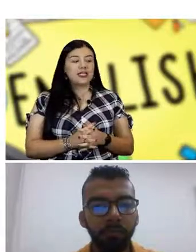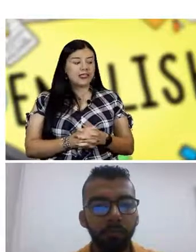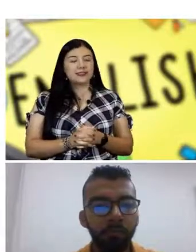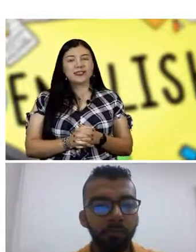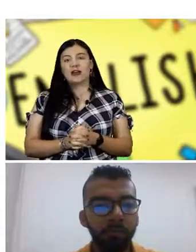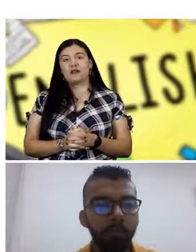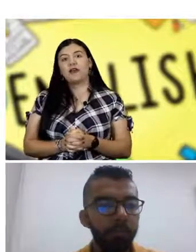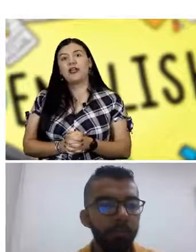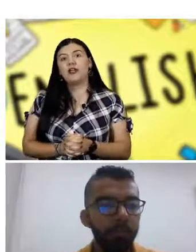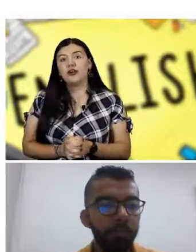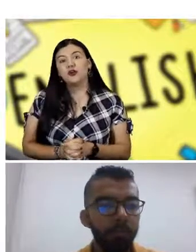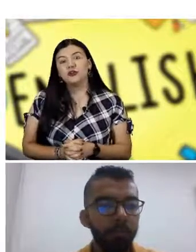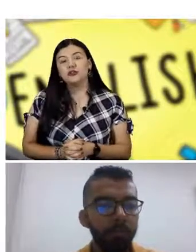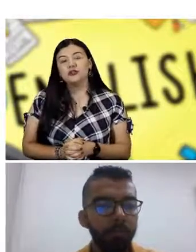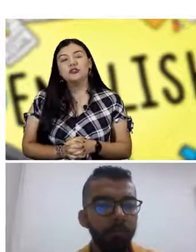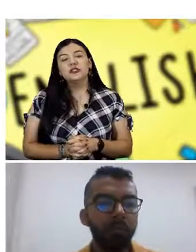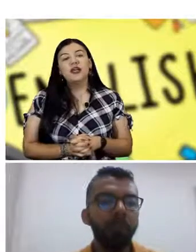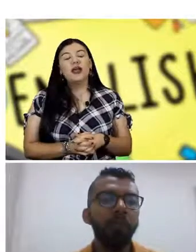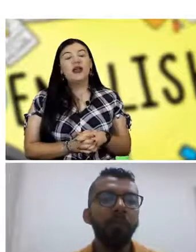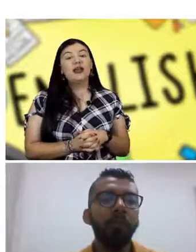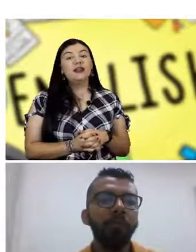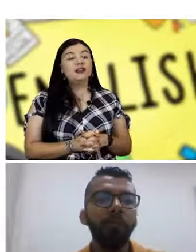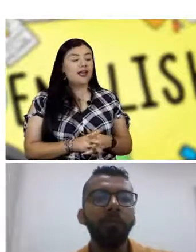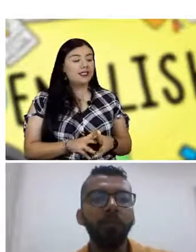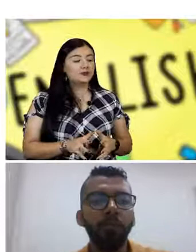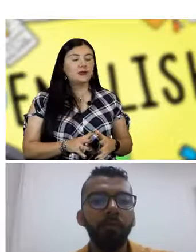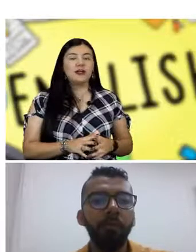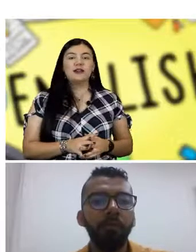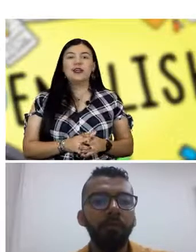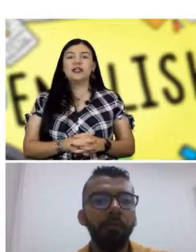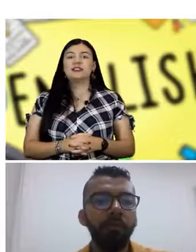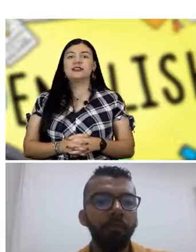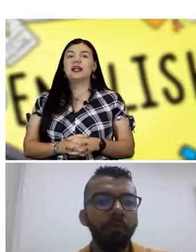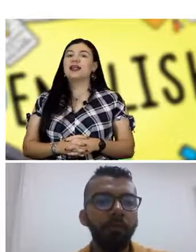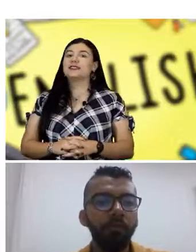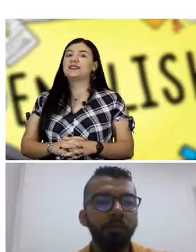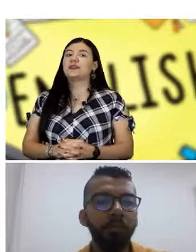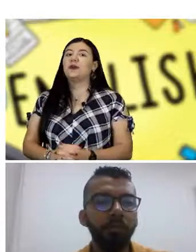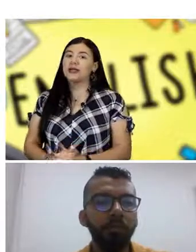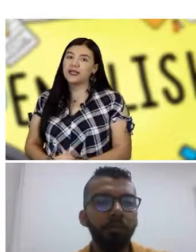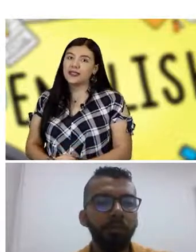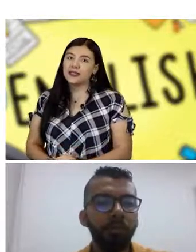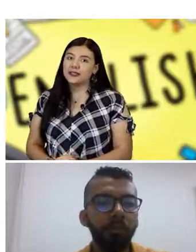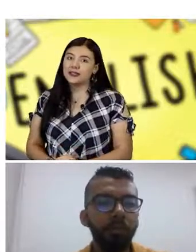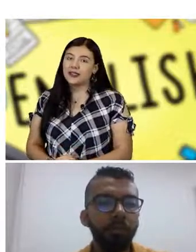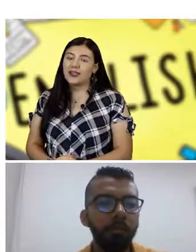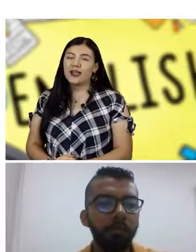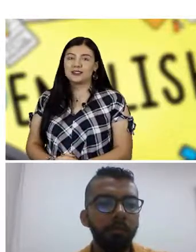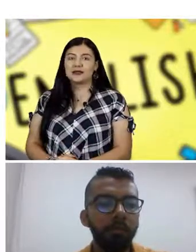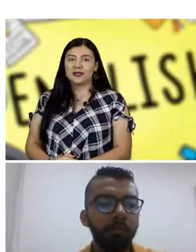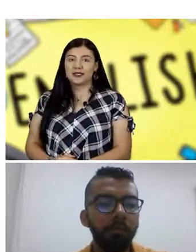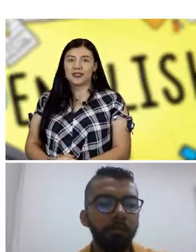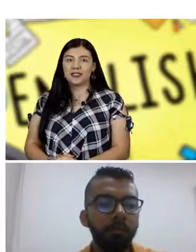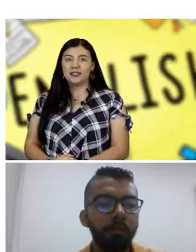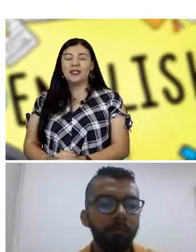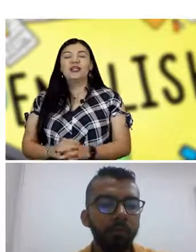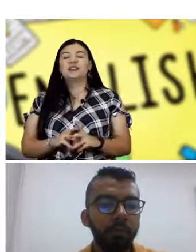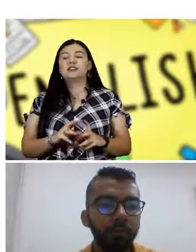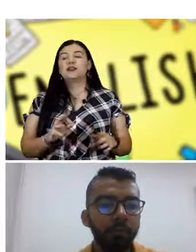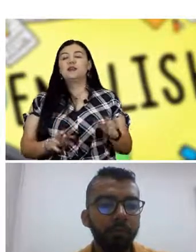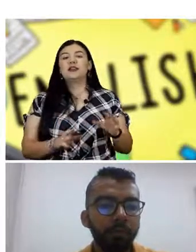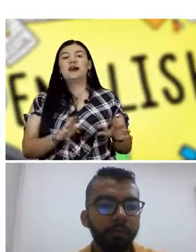Number 6, a runny nose. And the last one is a stomachache. Okay, a